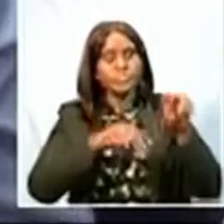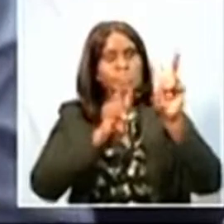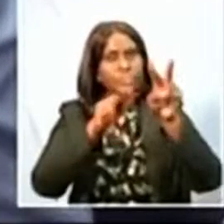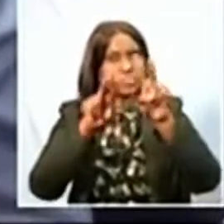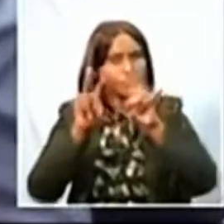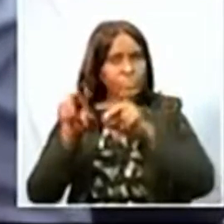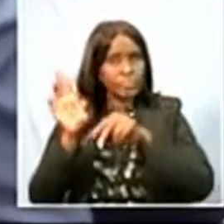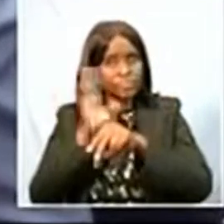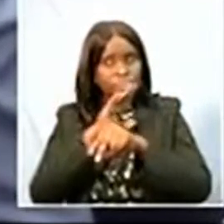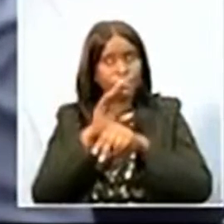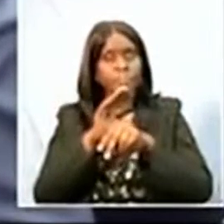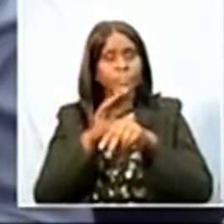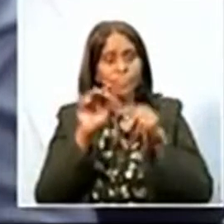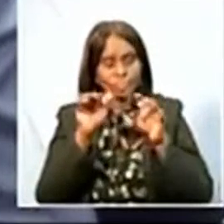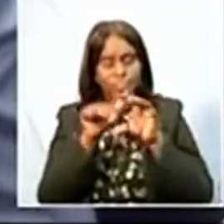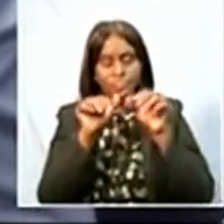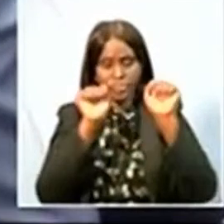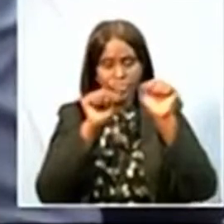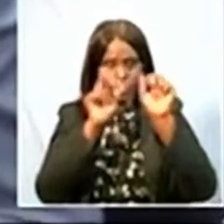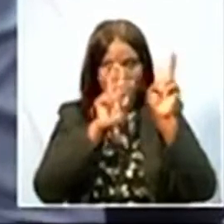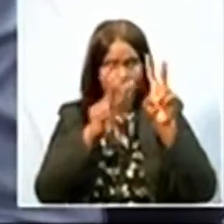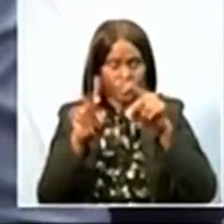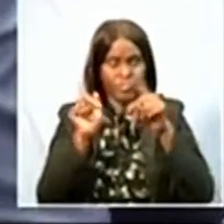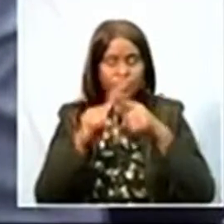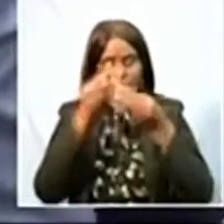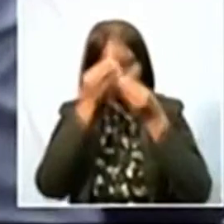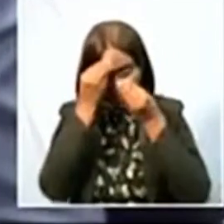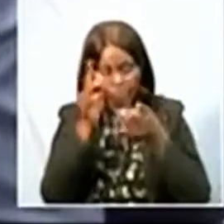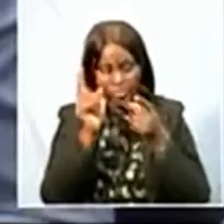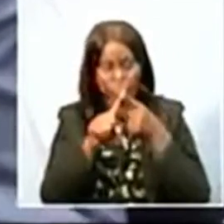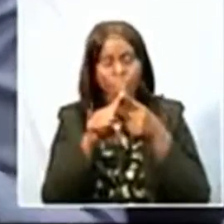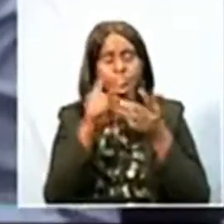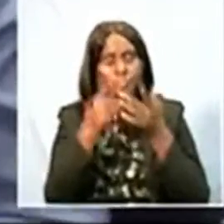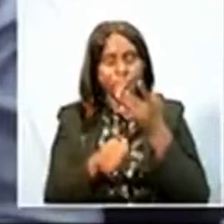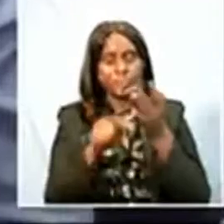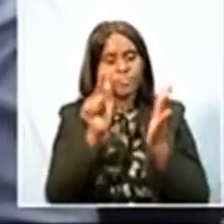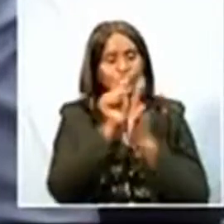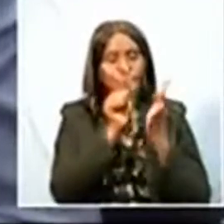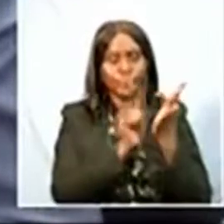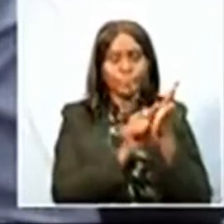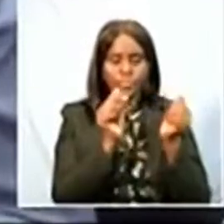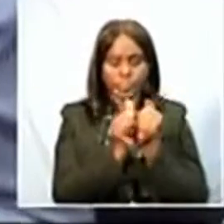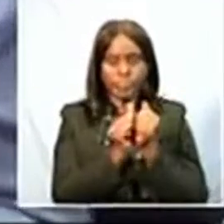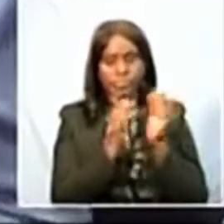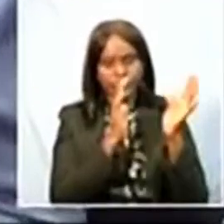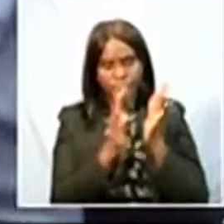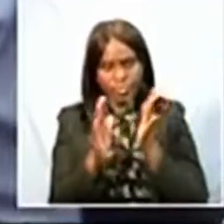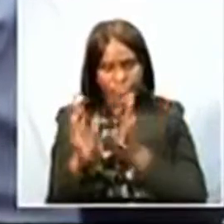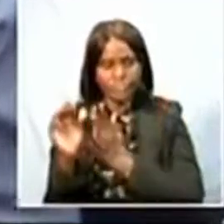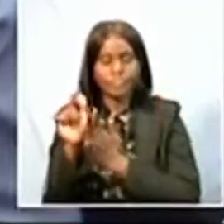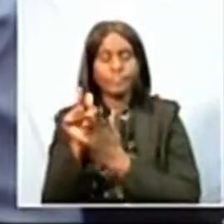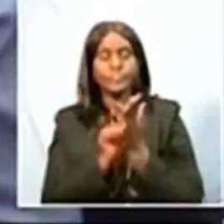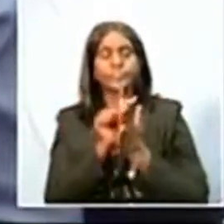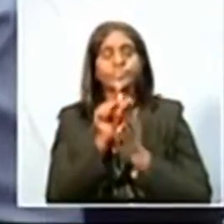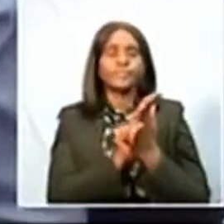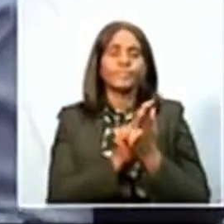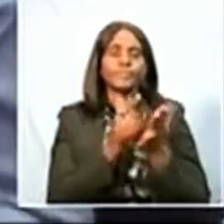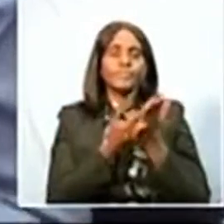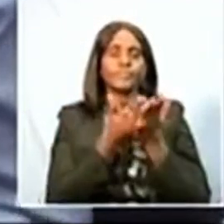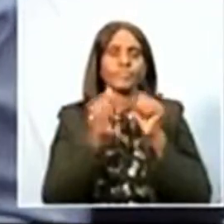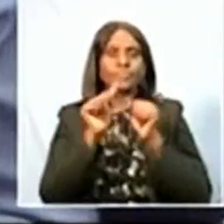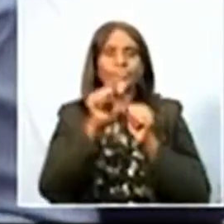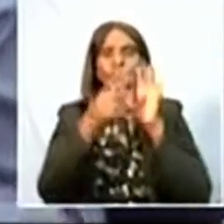supervise, inability to adhere to the laws and the laid down procedures, can